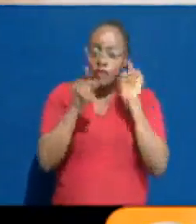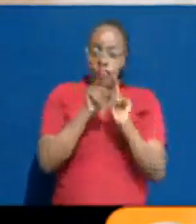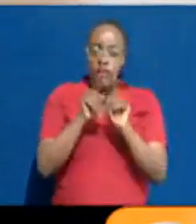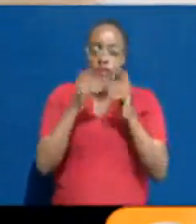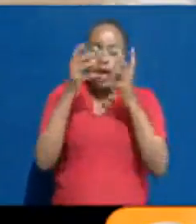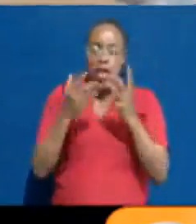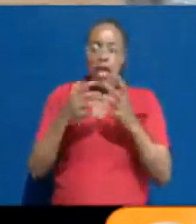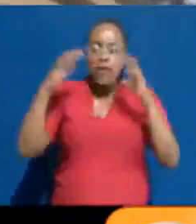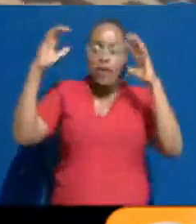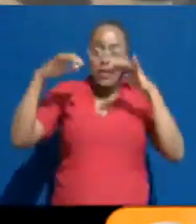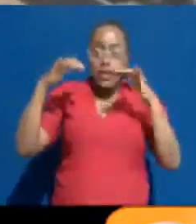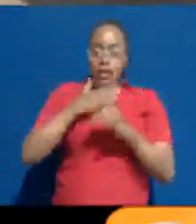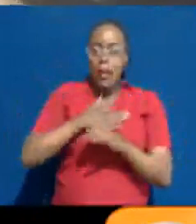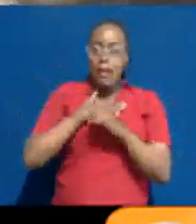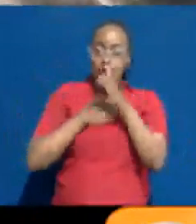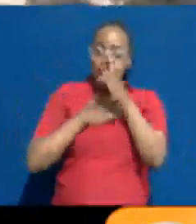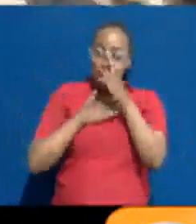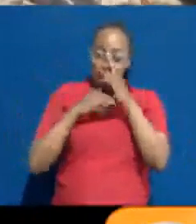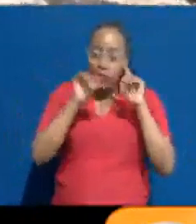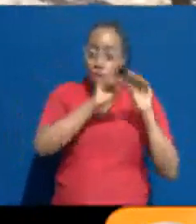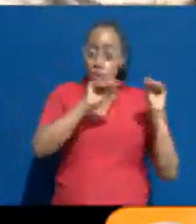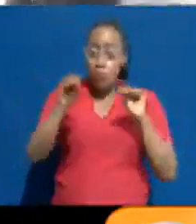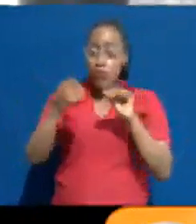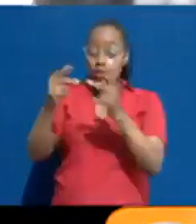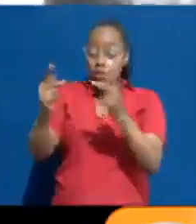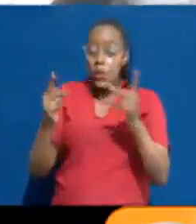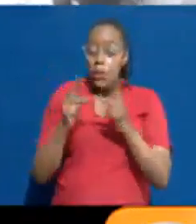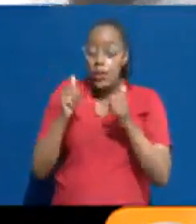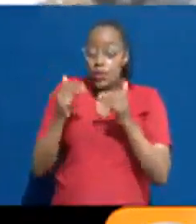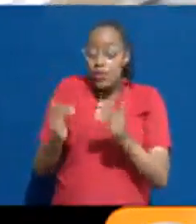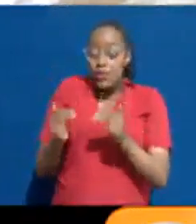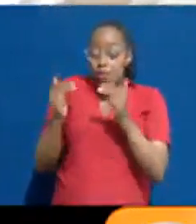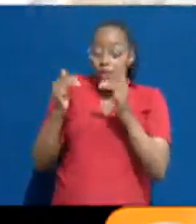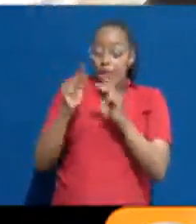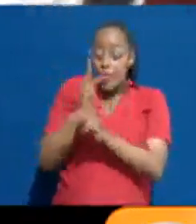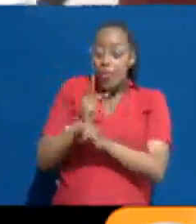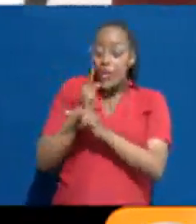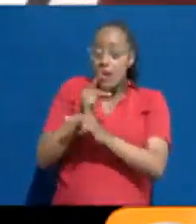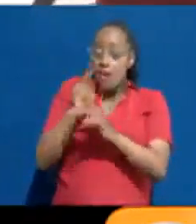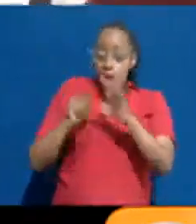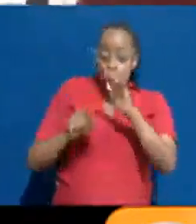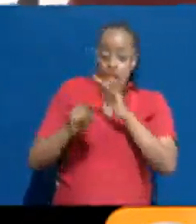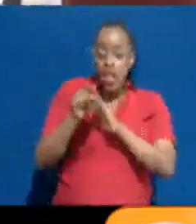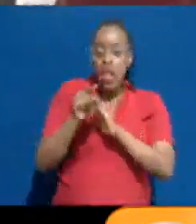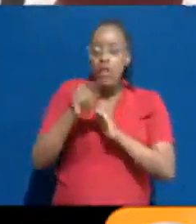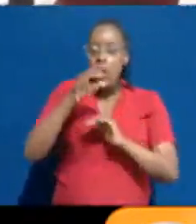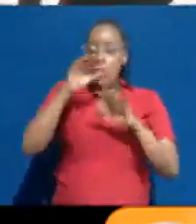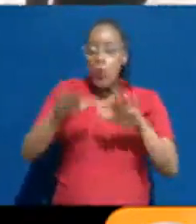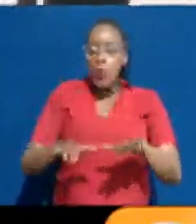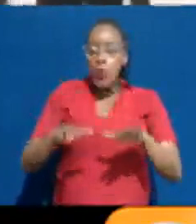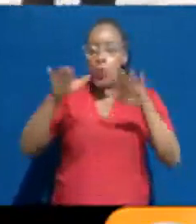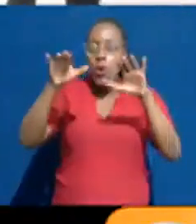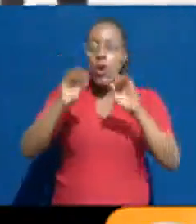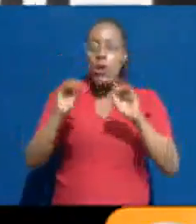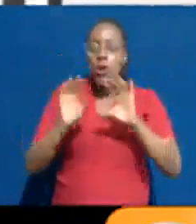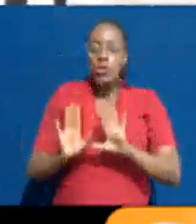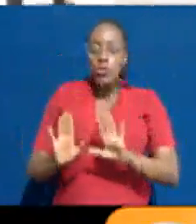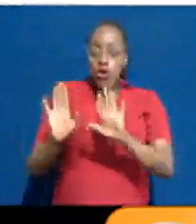so please move to higher ground. Be careful if it rains not to get into flood water.